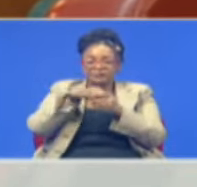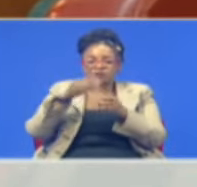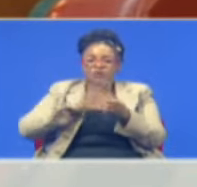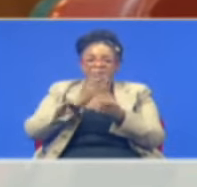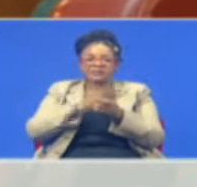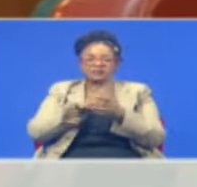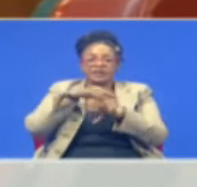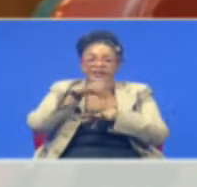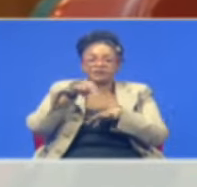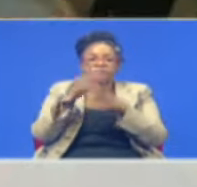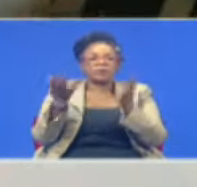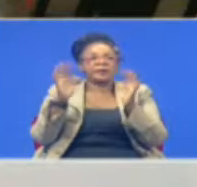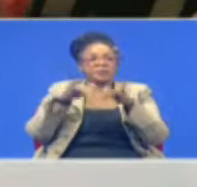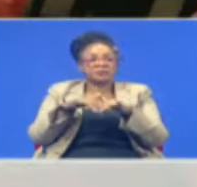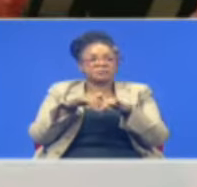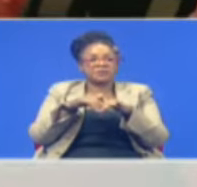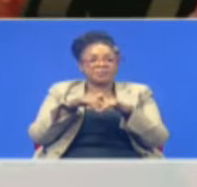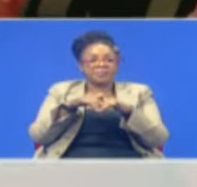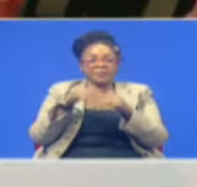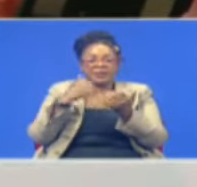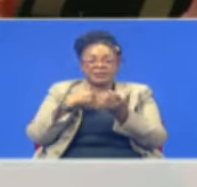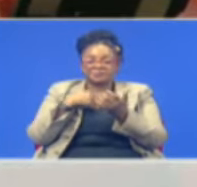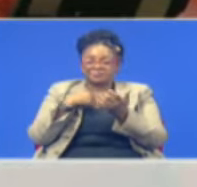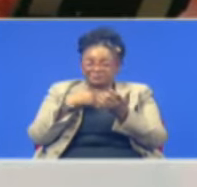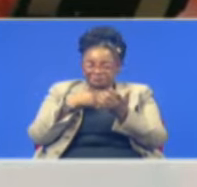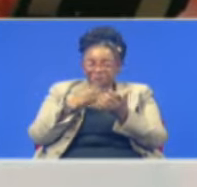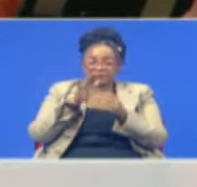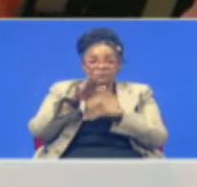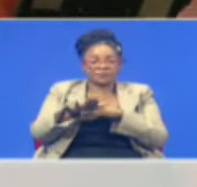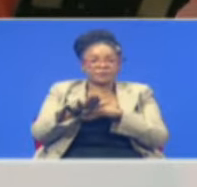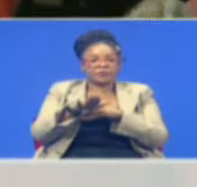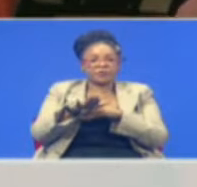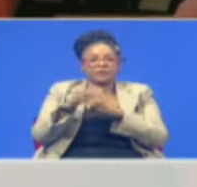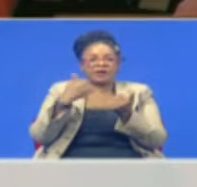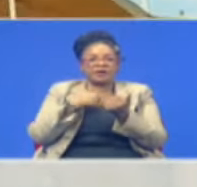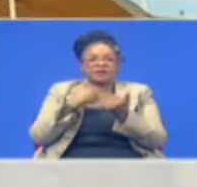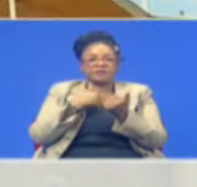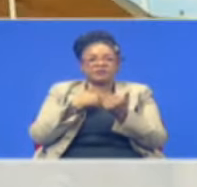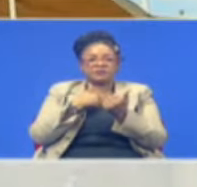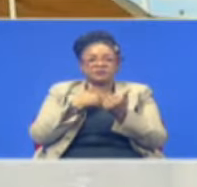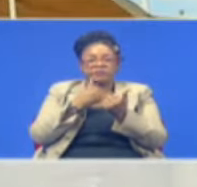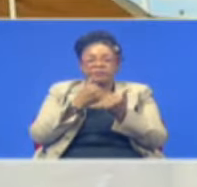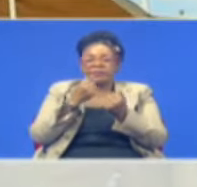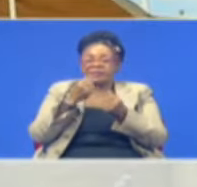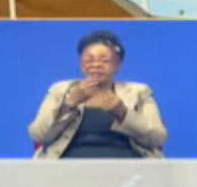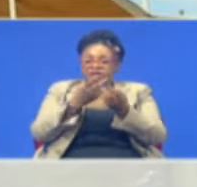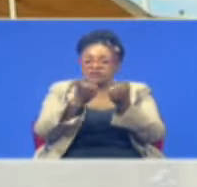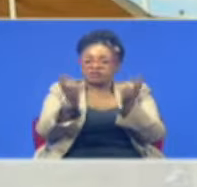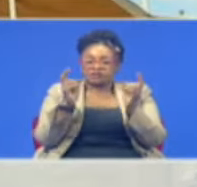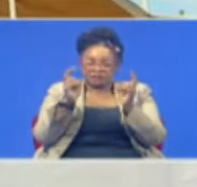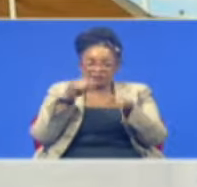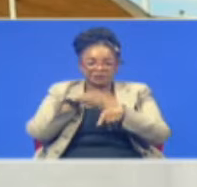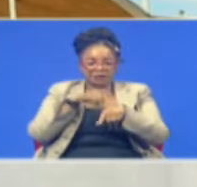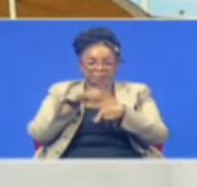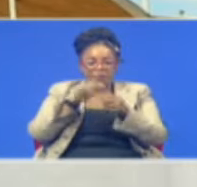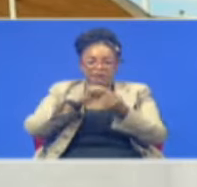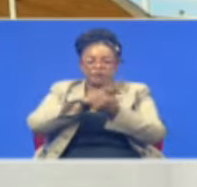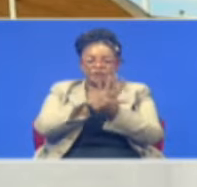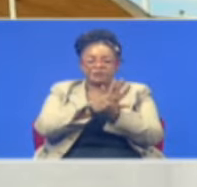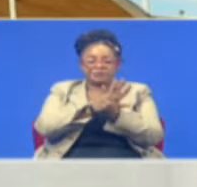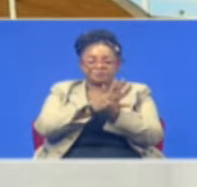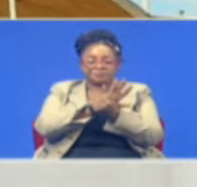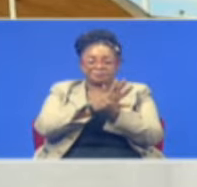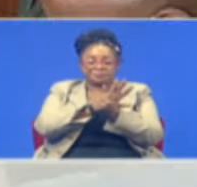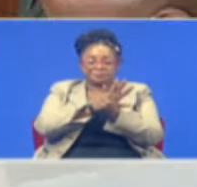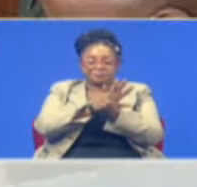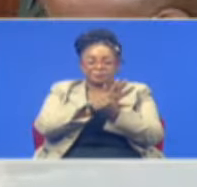National Assembly took the extraordinary step of holding an in-person sitting in the time of COVID-19.